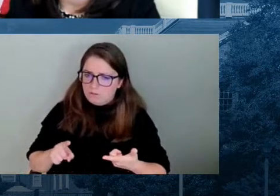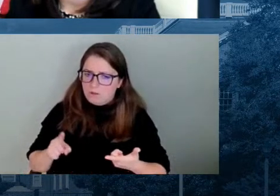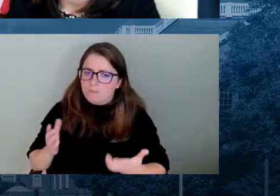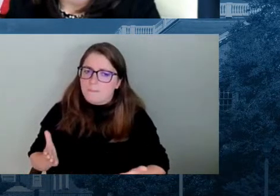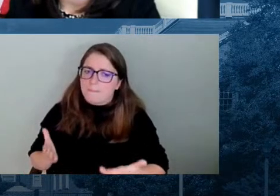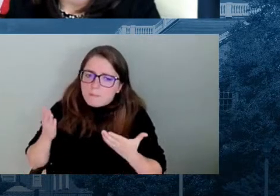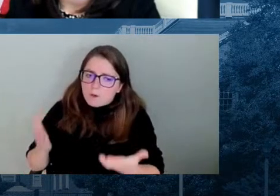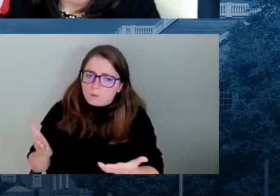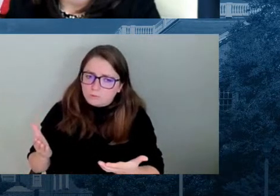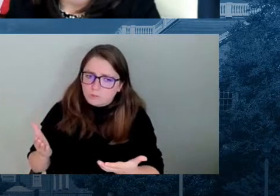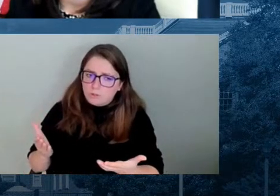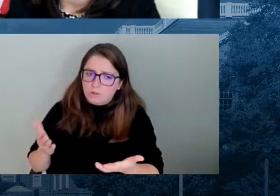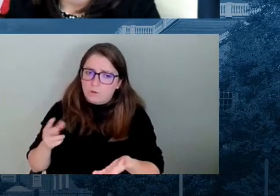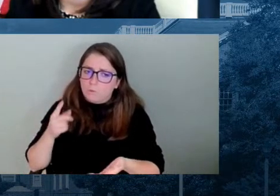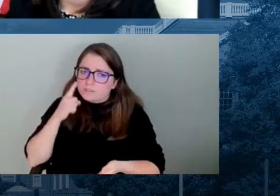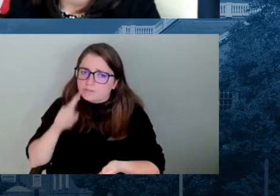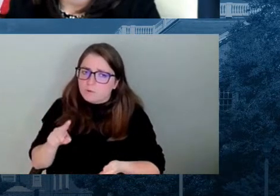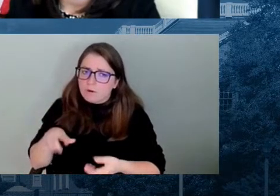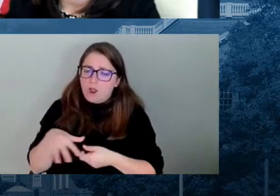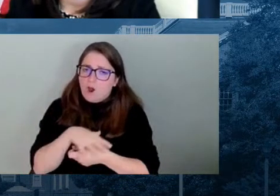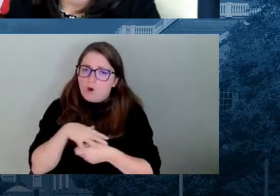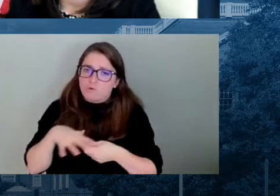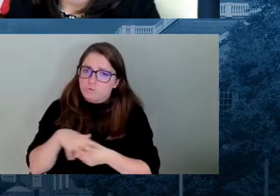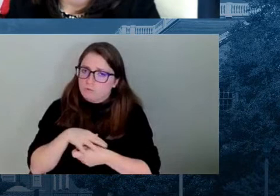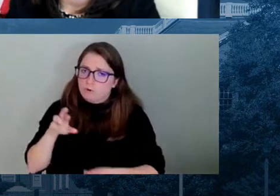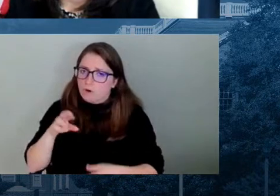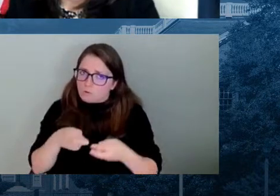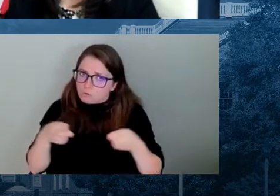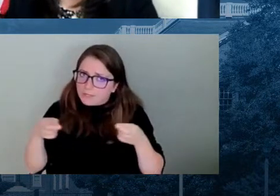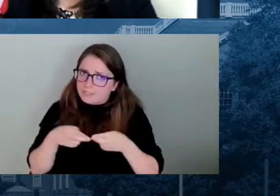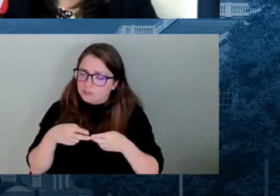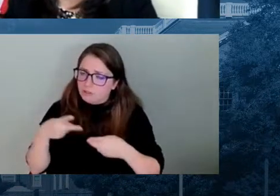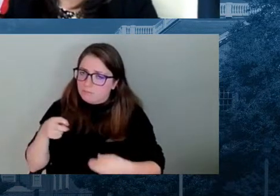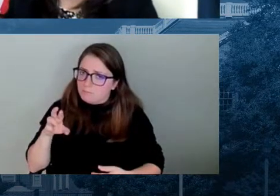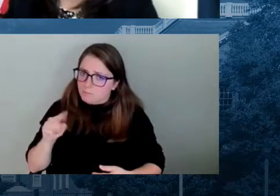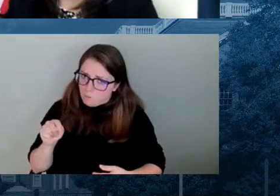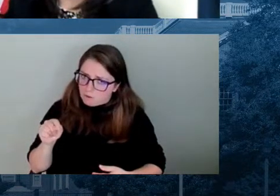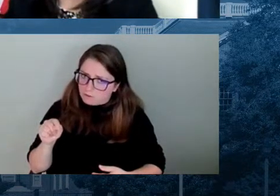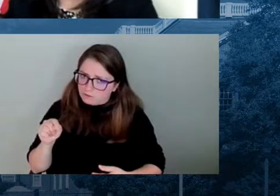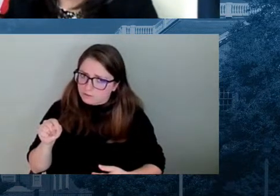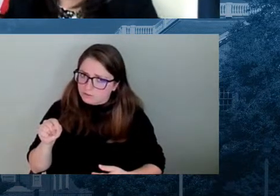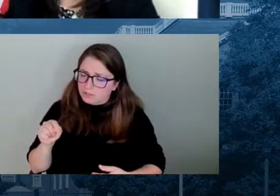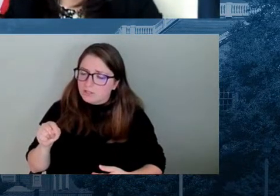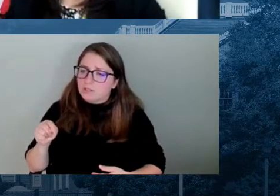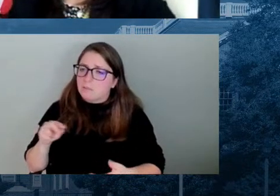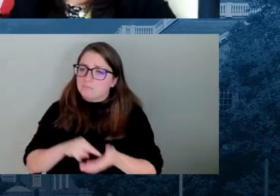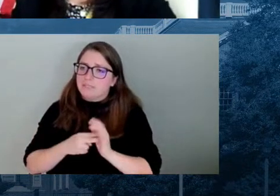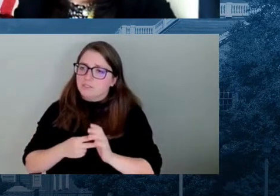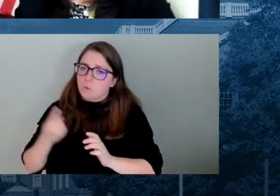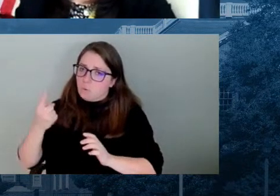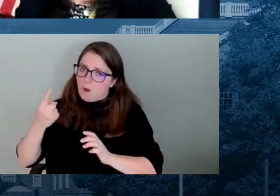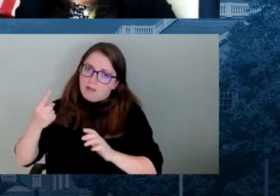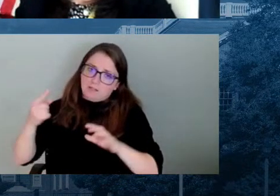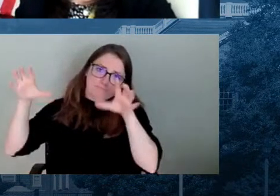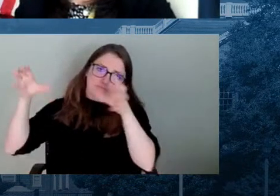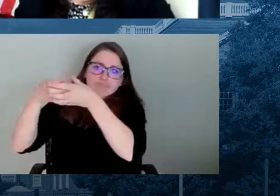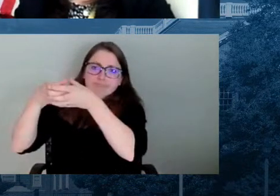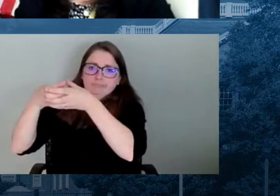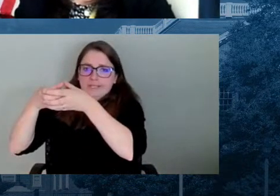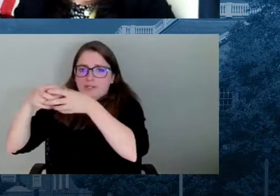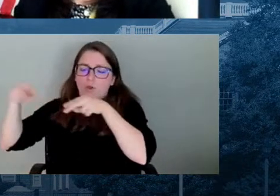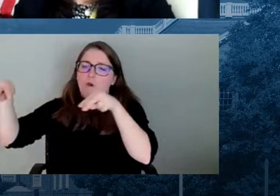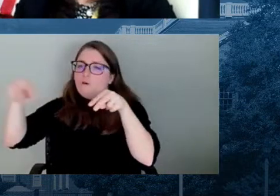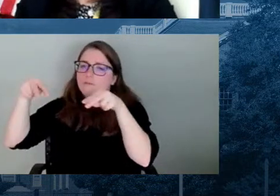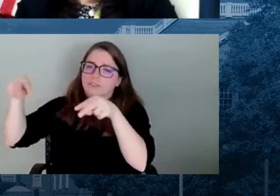forward was for a regional port, one entity that oversaw all port facilities along the Delaware River, or in